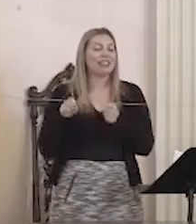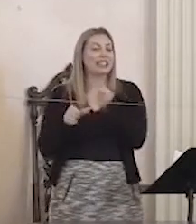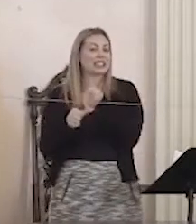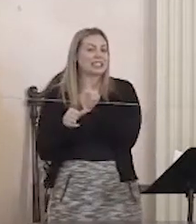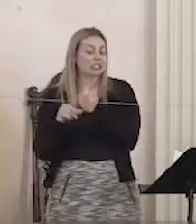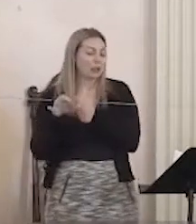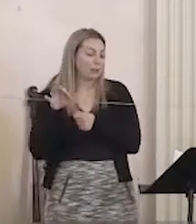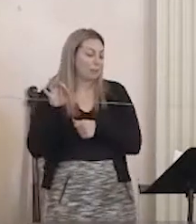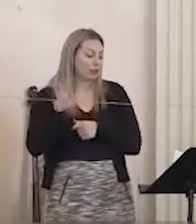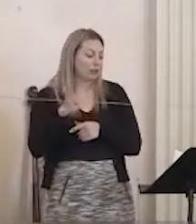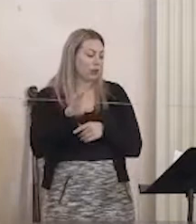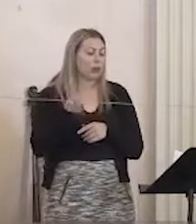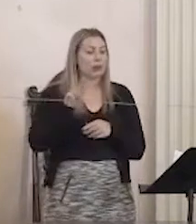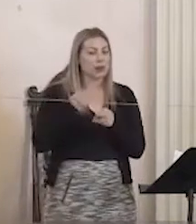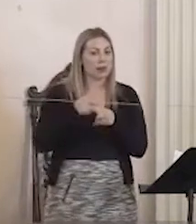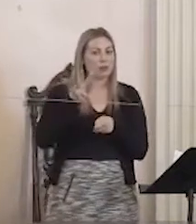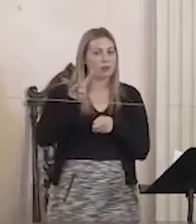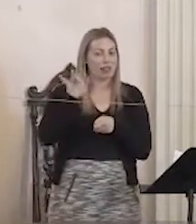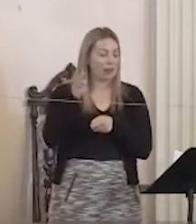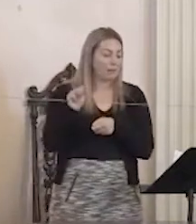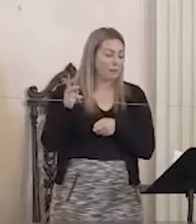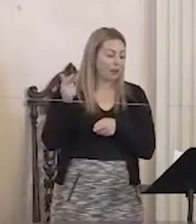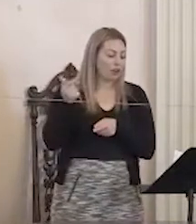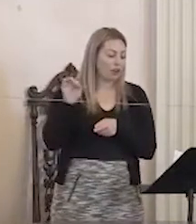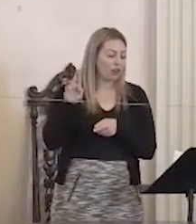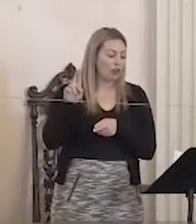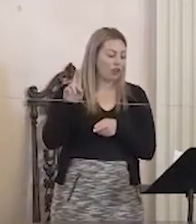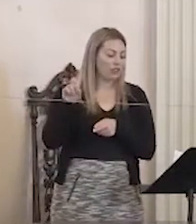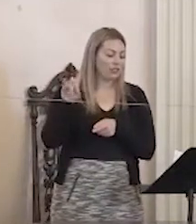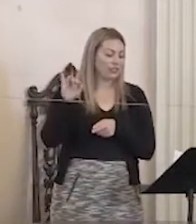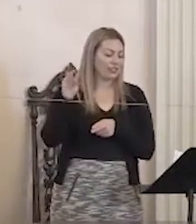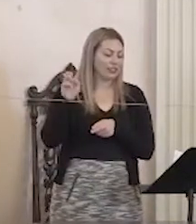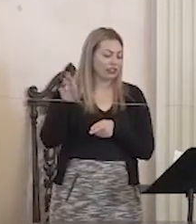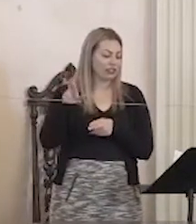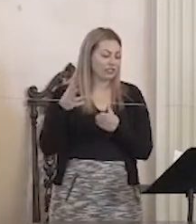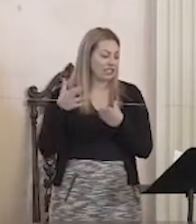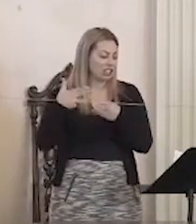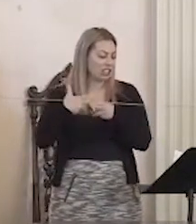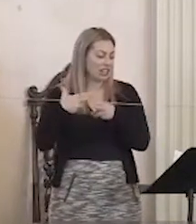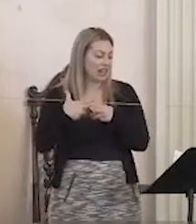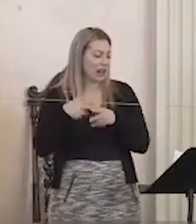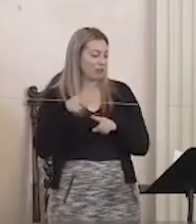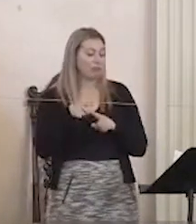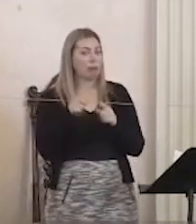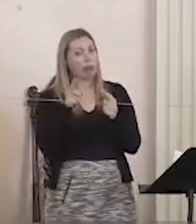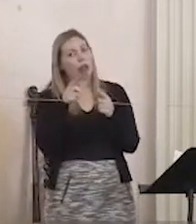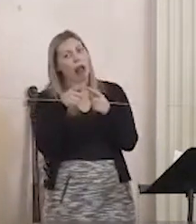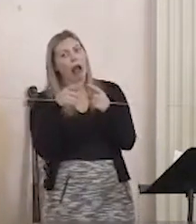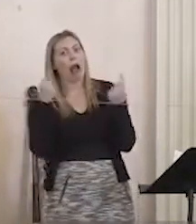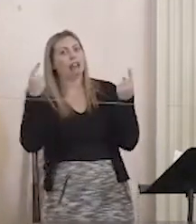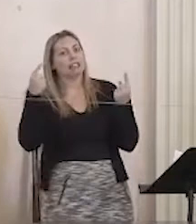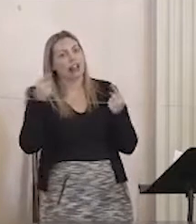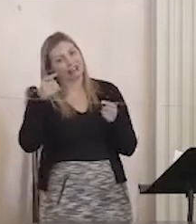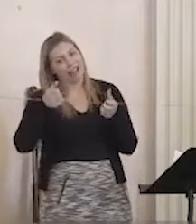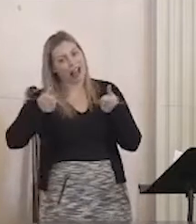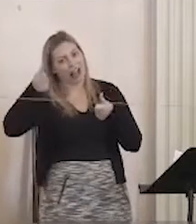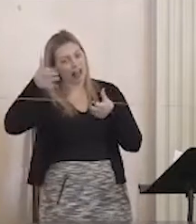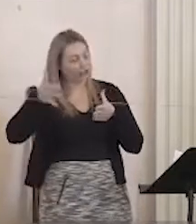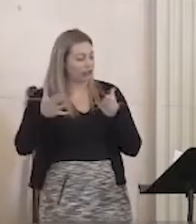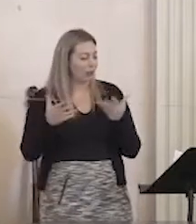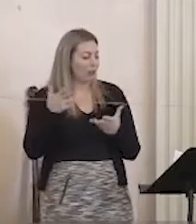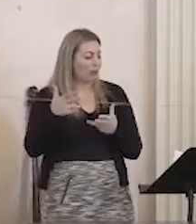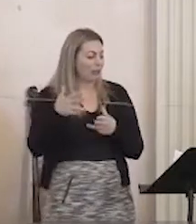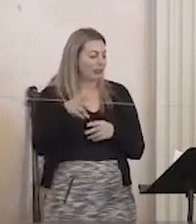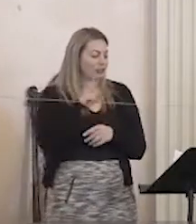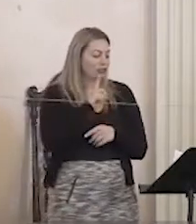Now, I don't know this for a fact, but I suspect Reverend Eaton's ebullient personality likely